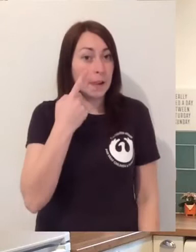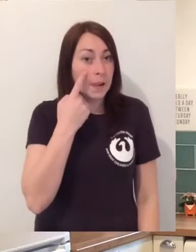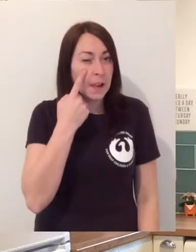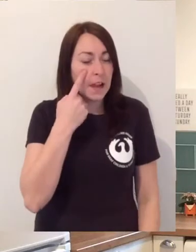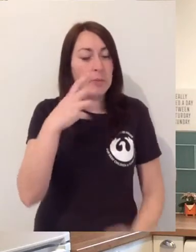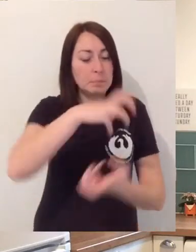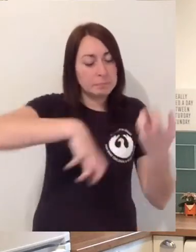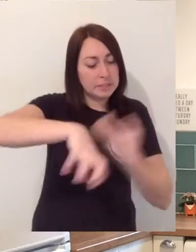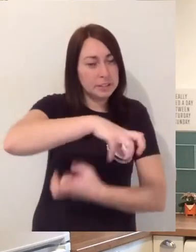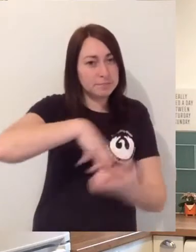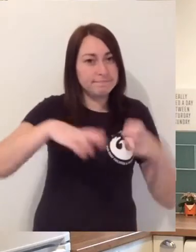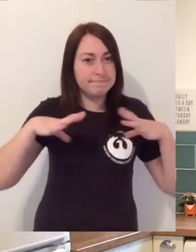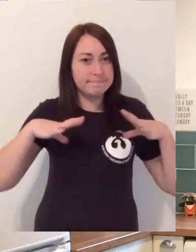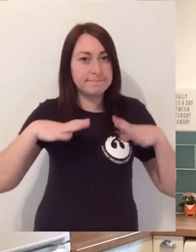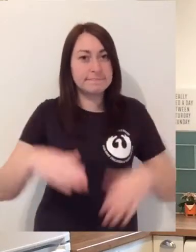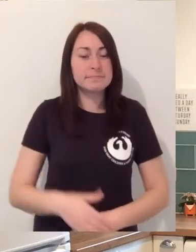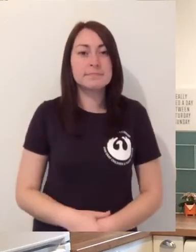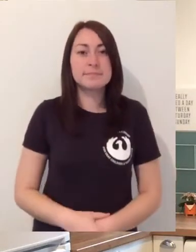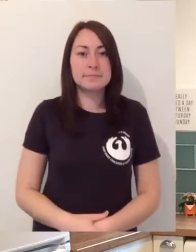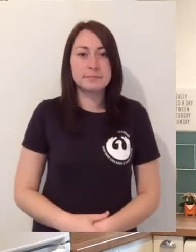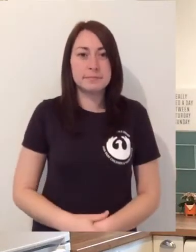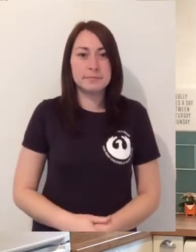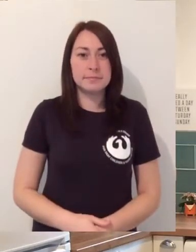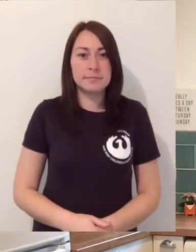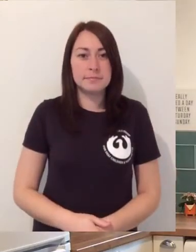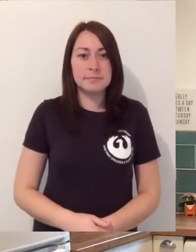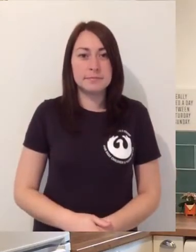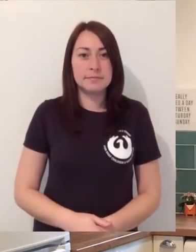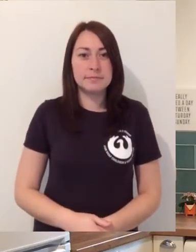you can see that's just combined there.